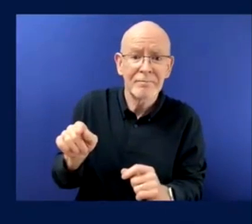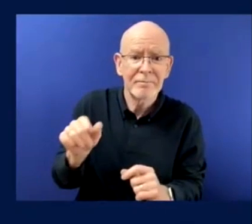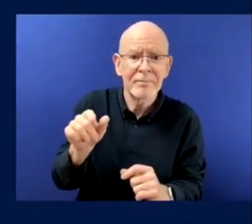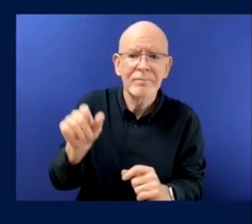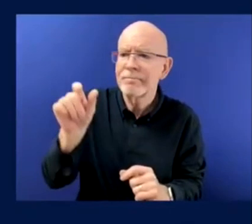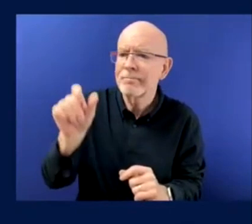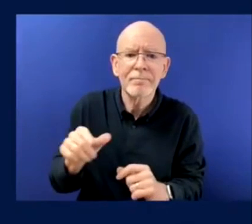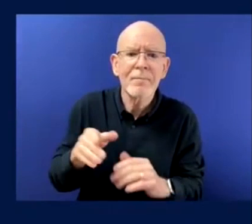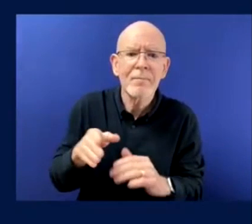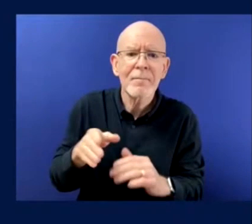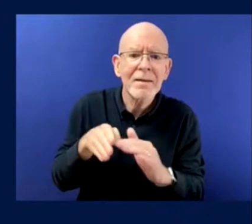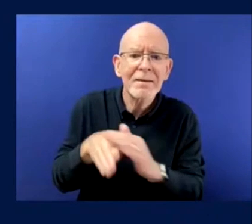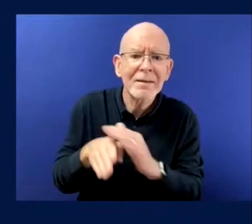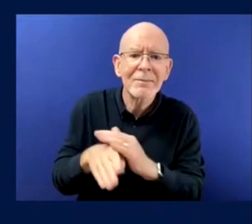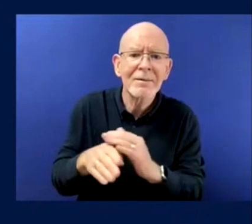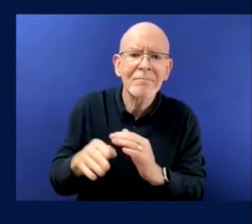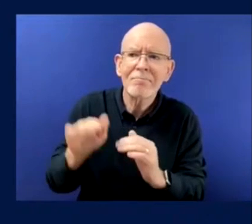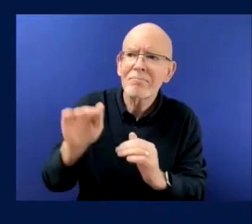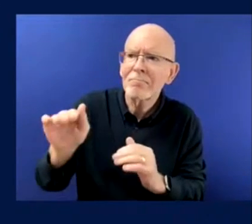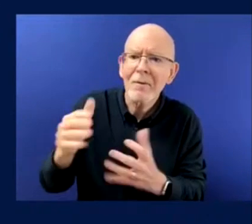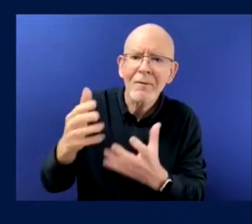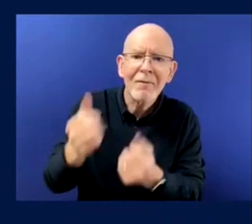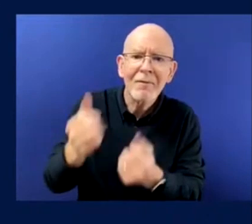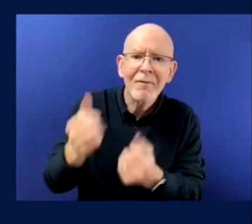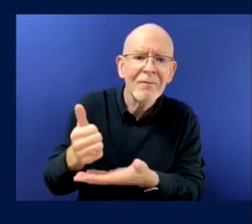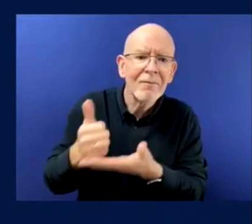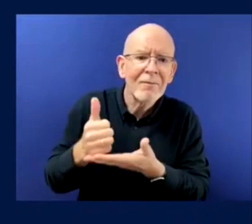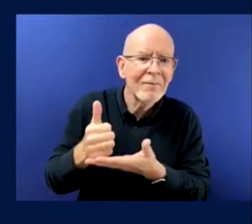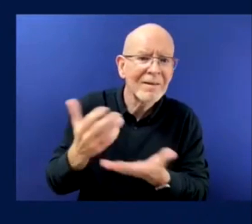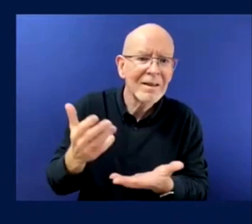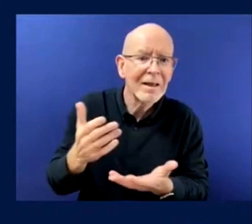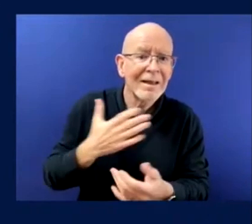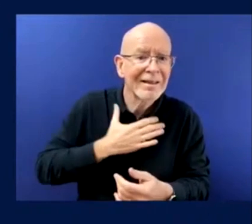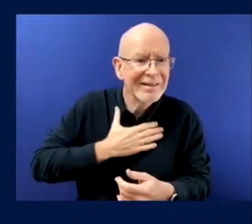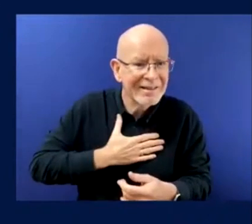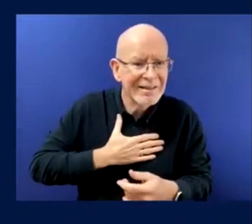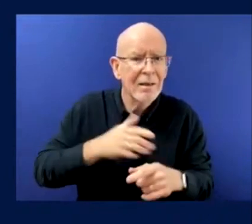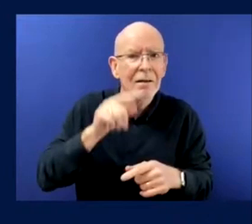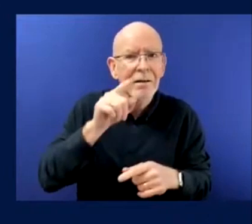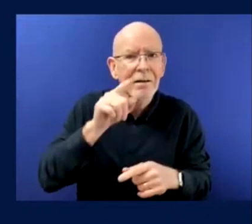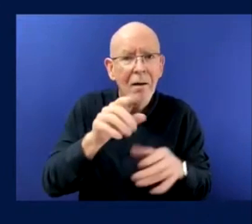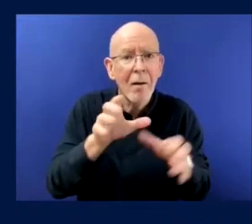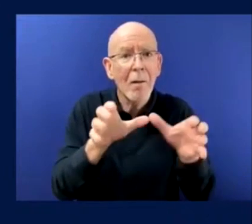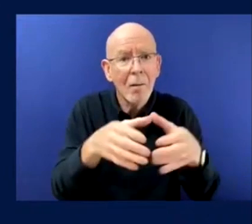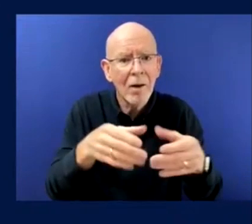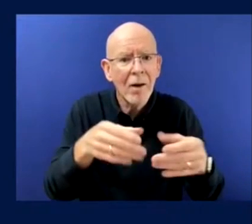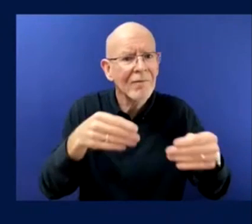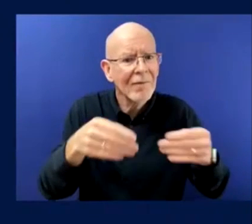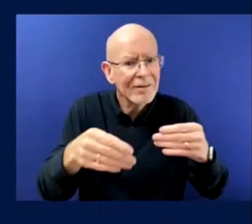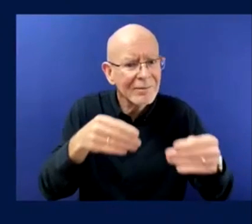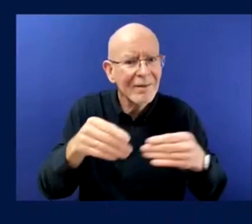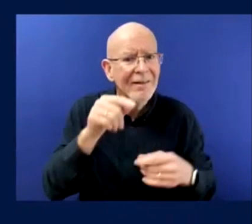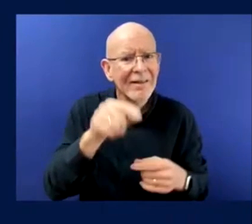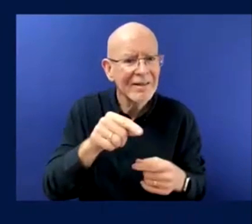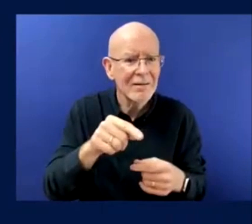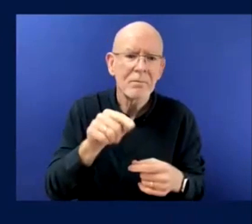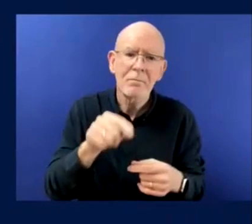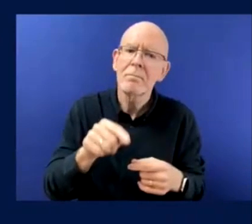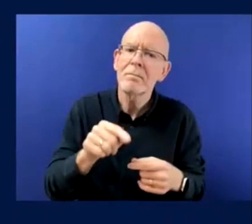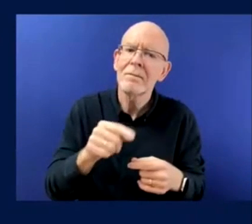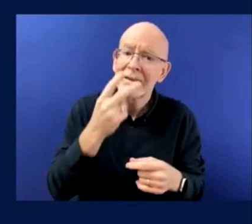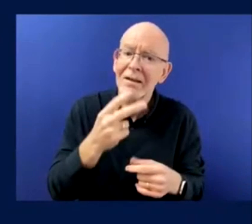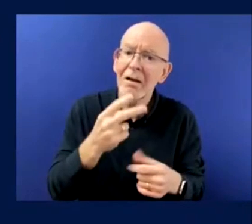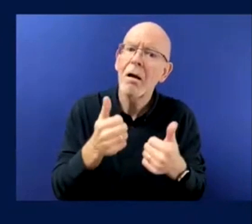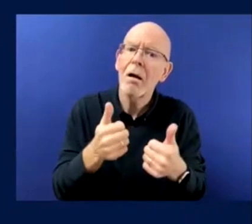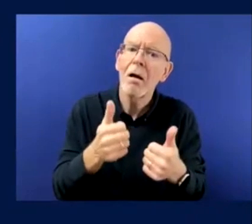stewarding, because it can have such a large impact with very little effort on behalf of clubs or individuals. So,